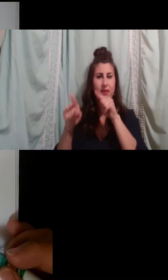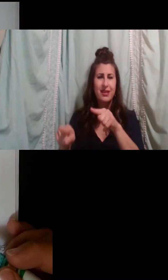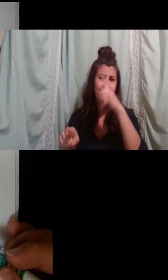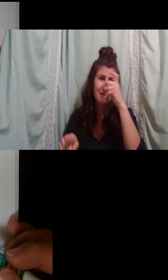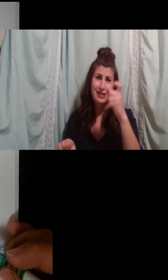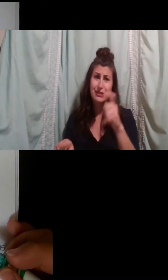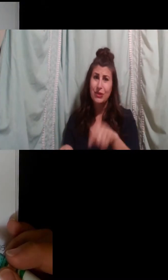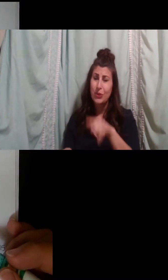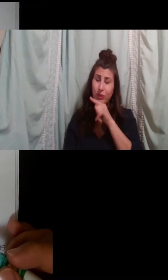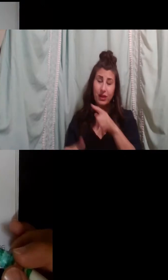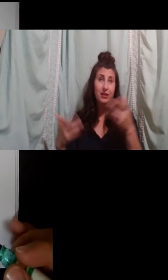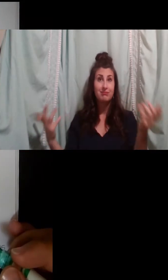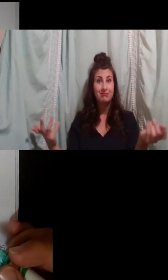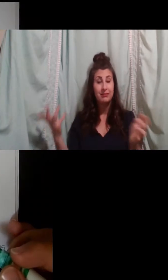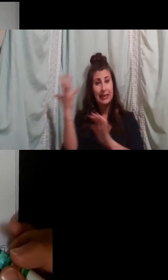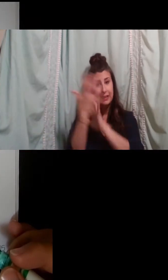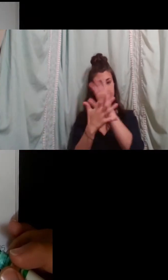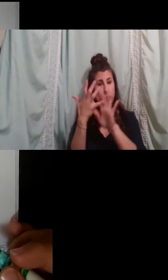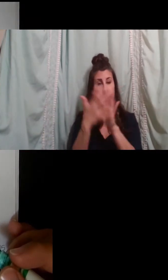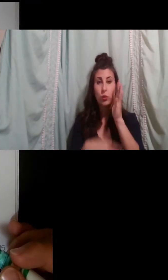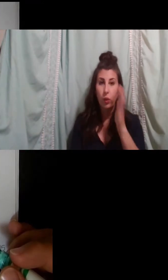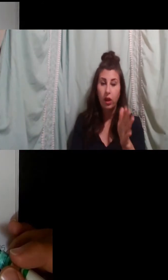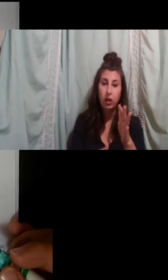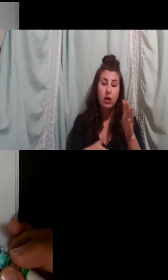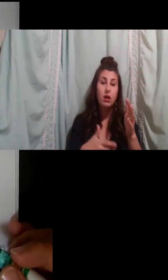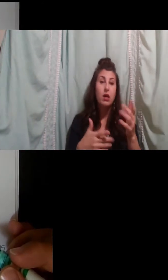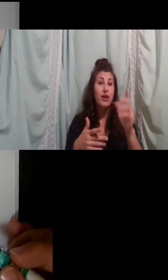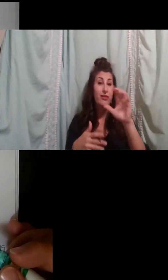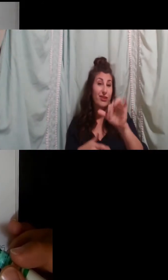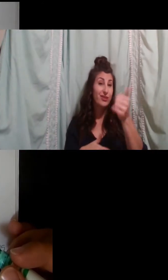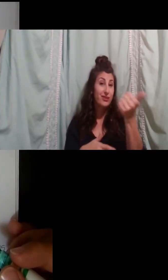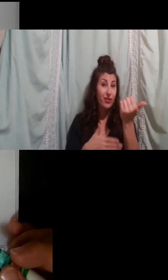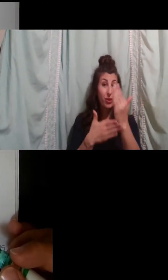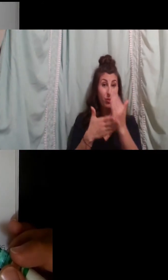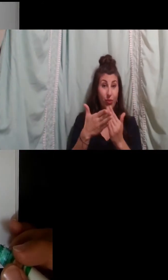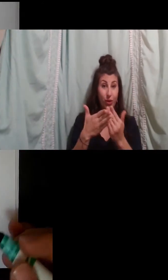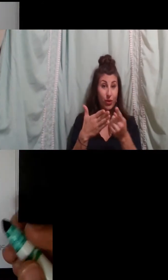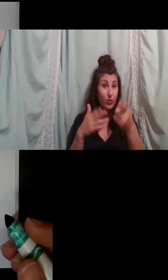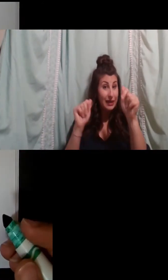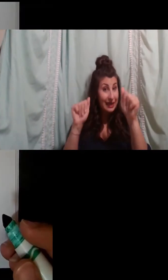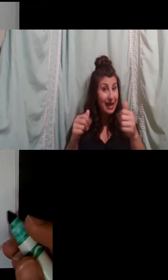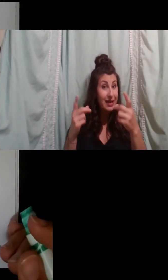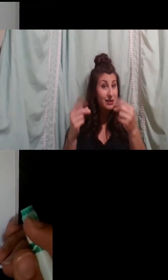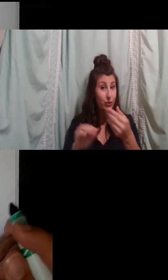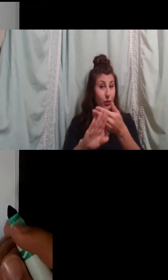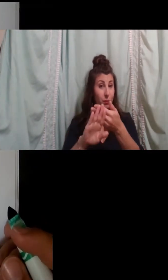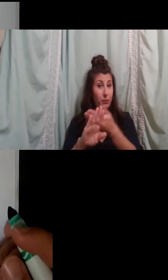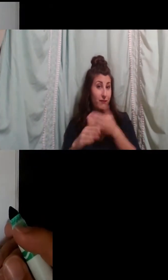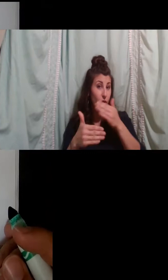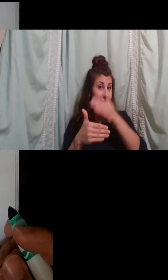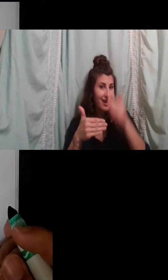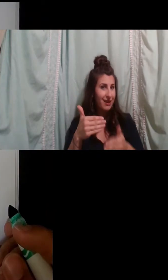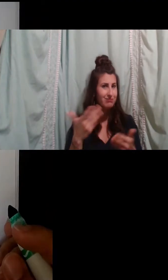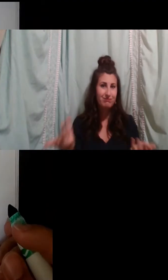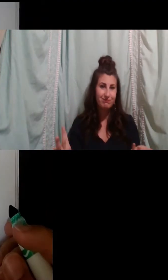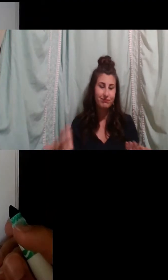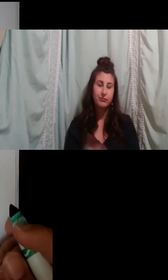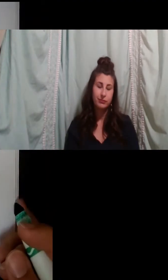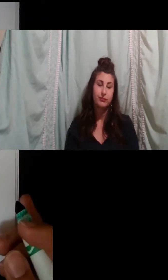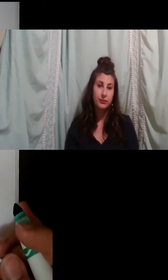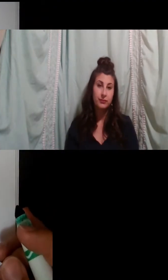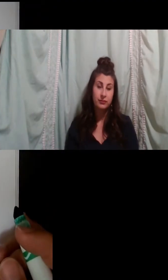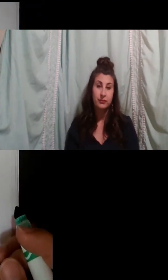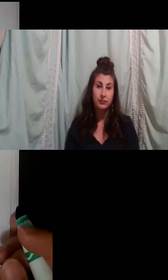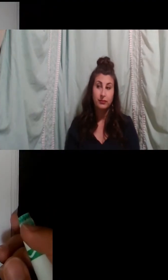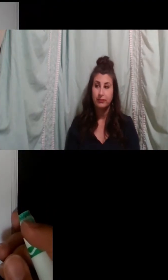aren't the actual real simplified version, meaning that there's another step you can do before getting to the last part, right before